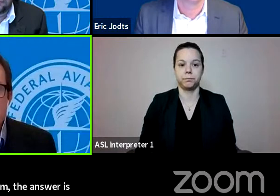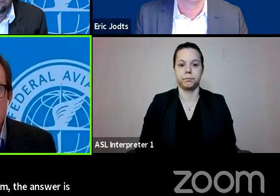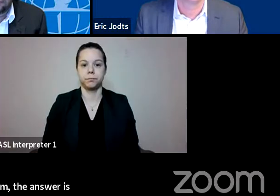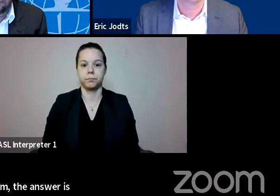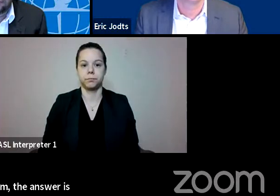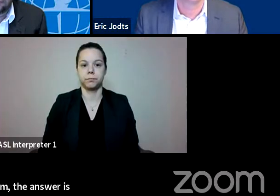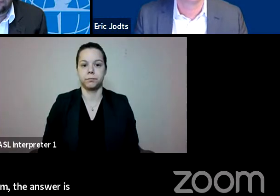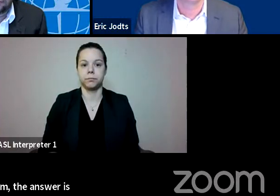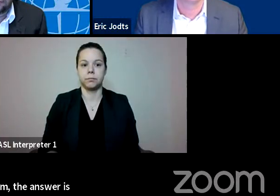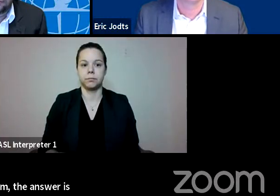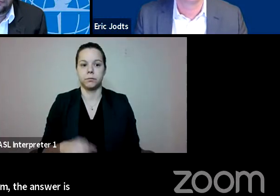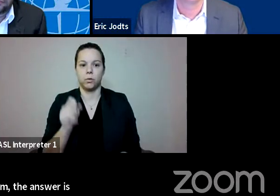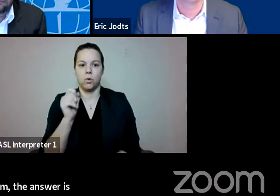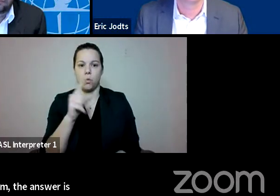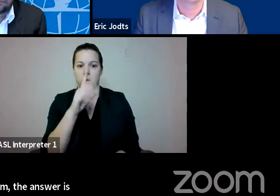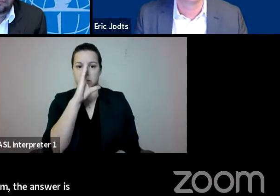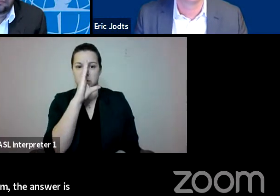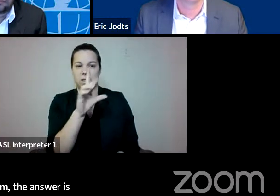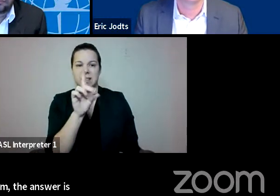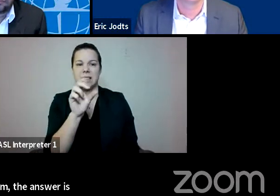This one's for you, Don.